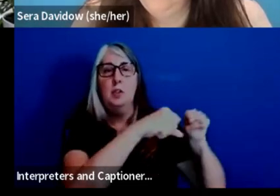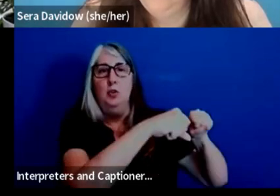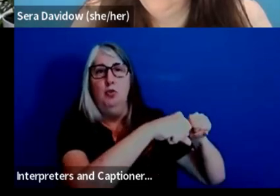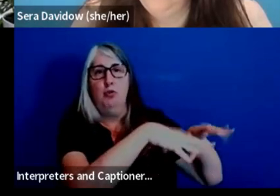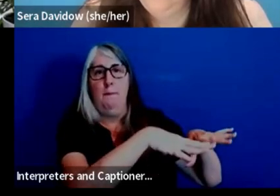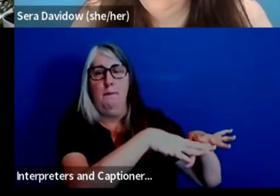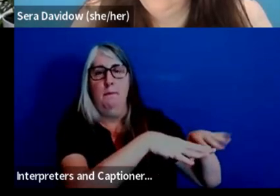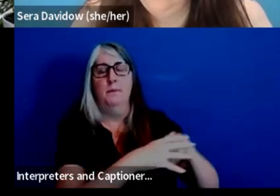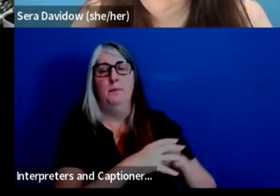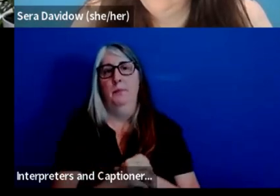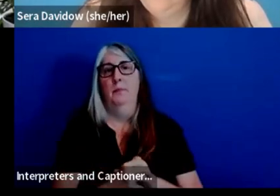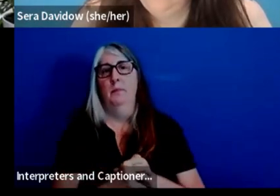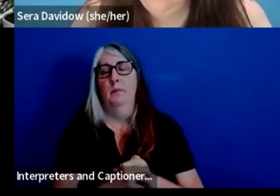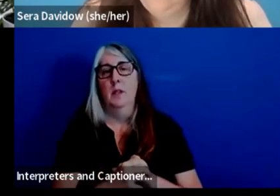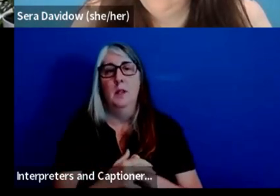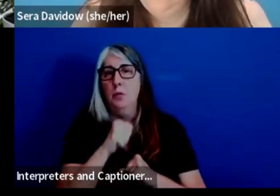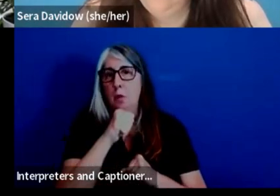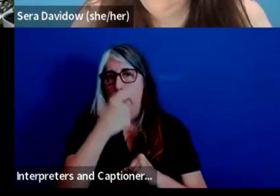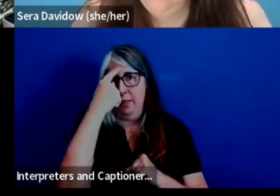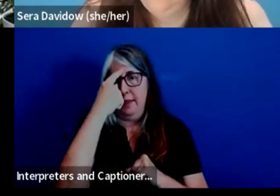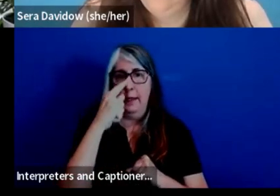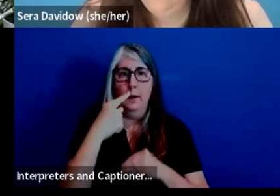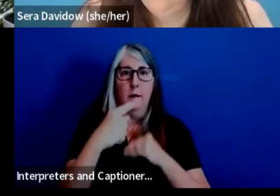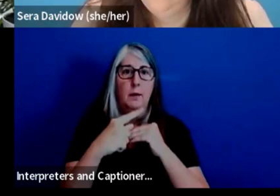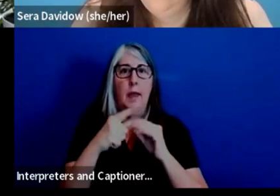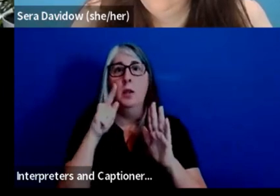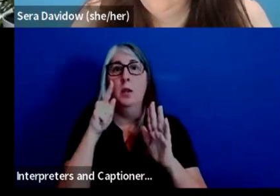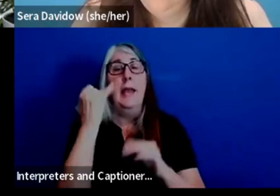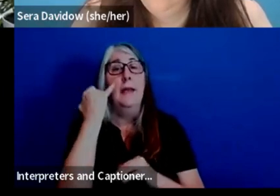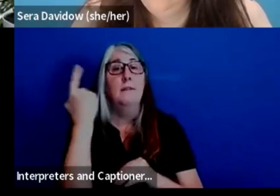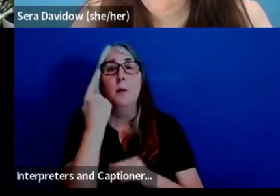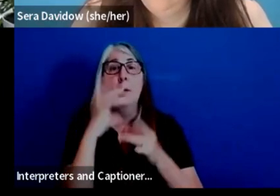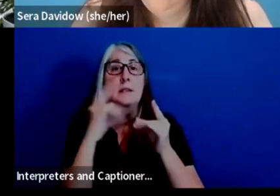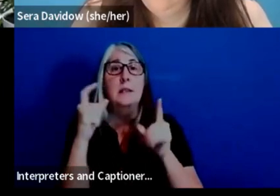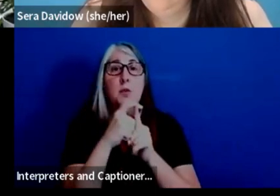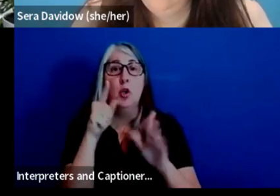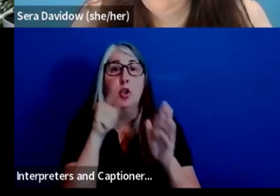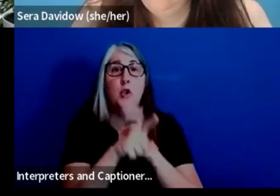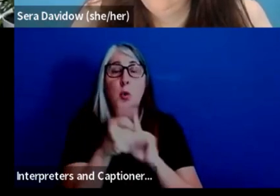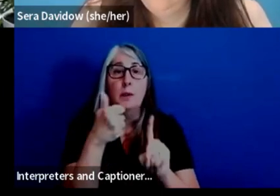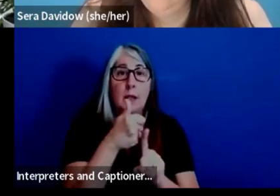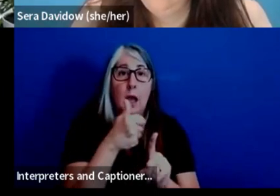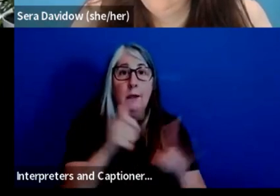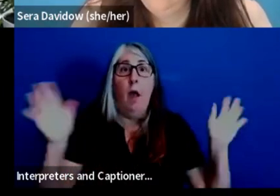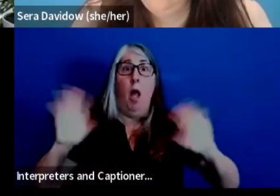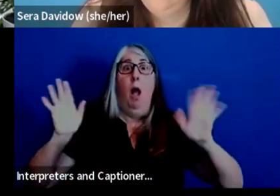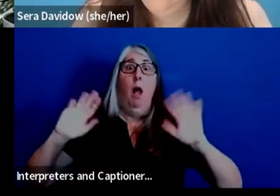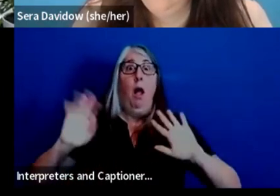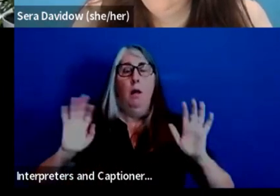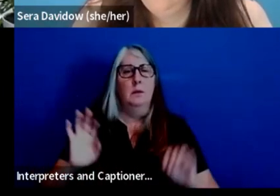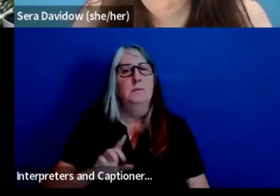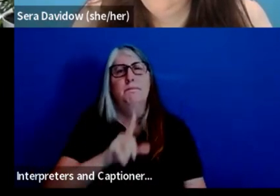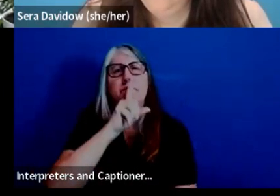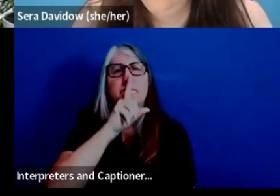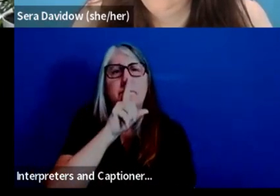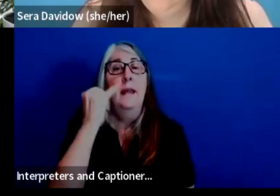get out of that mindset of suicide. If somebody says suicide, that, this great danger is happening.